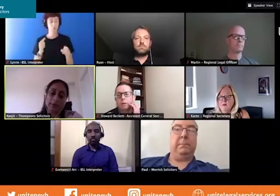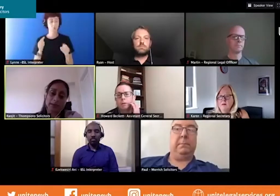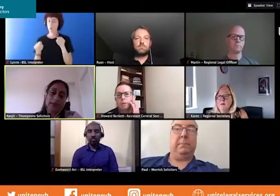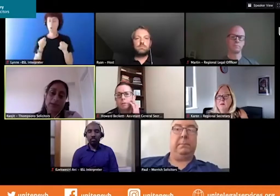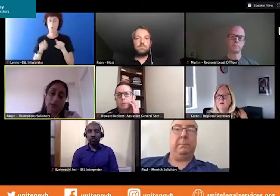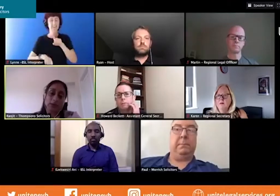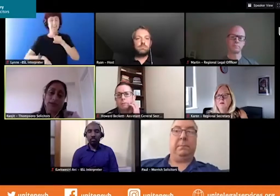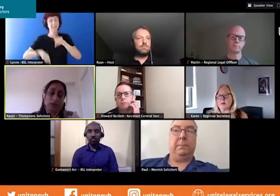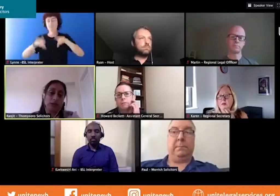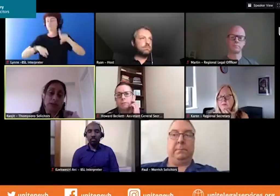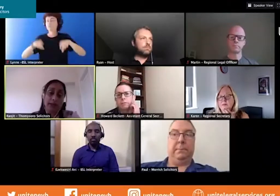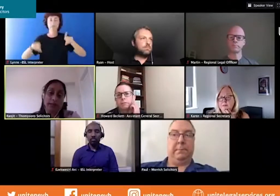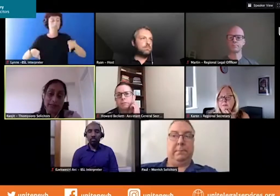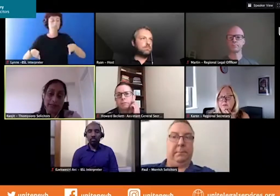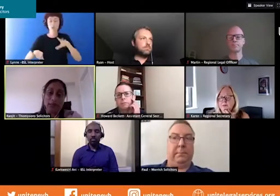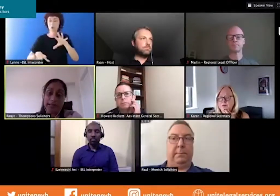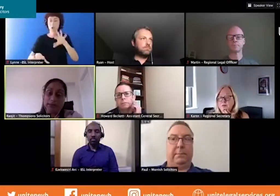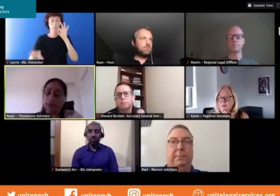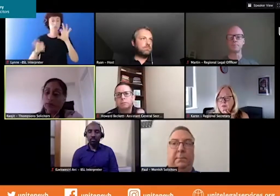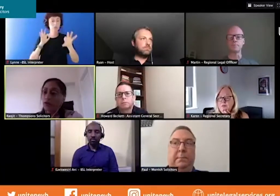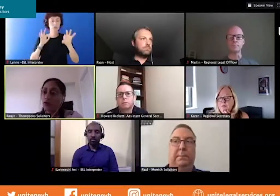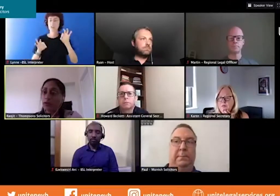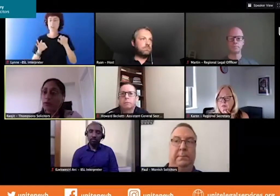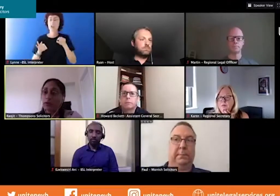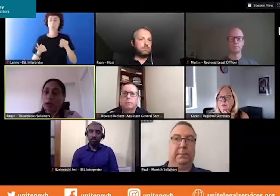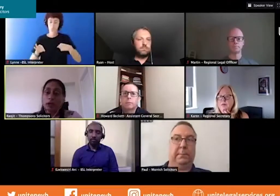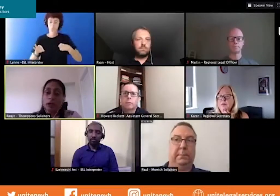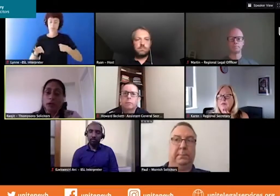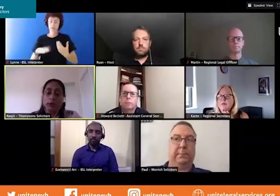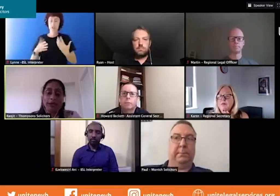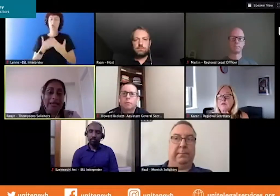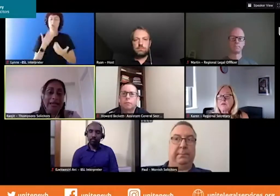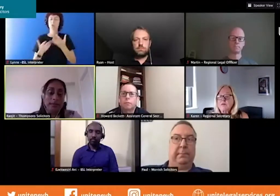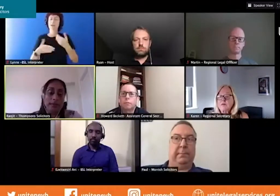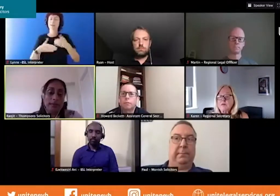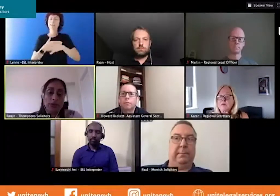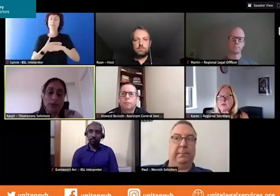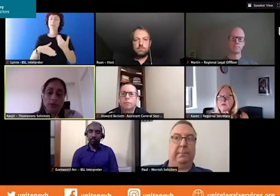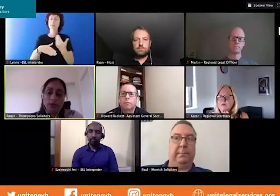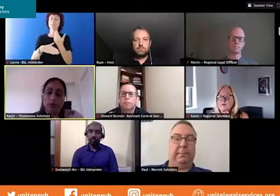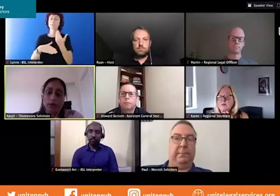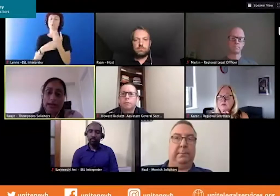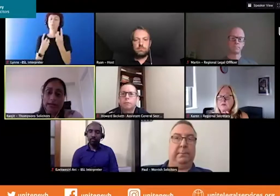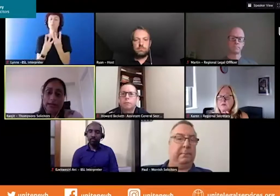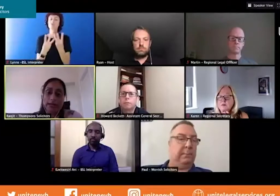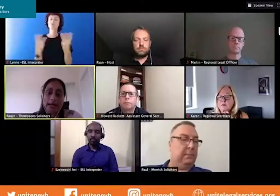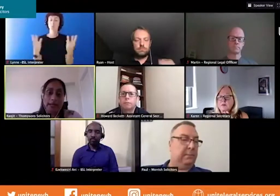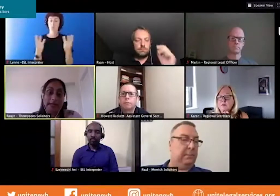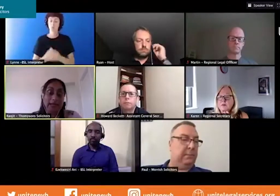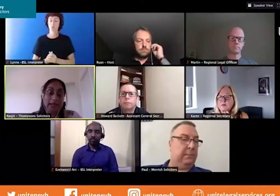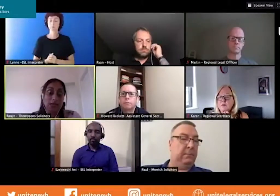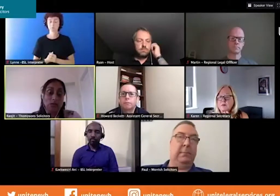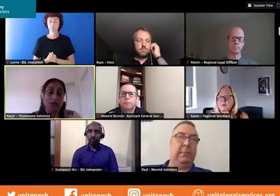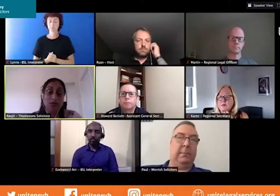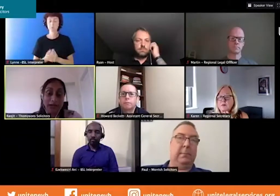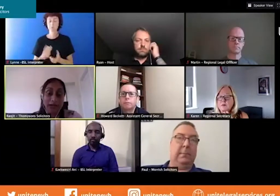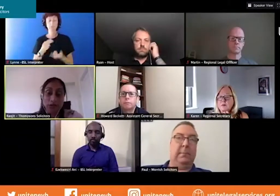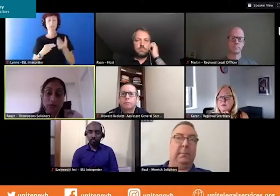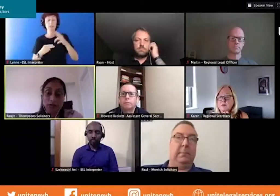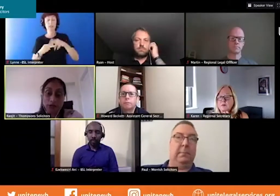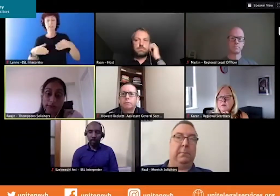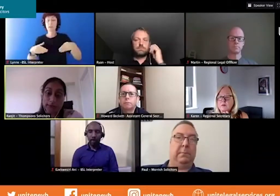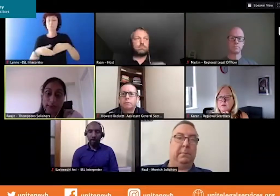types of claims that you bring, and they'd all be dealt with at the employment tribunal. Where you have a member who has an entitlement to a